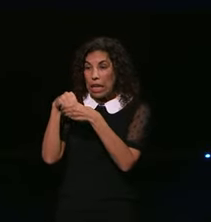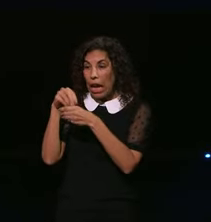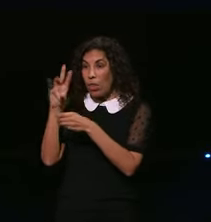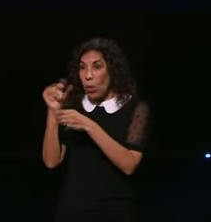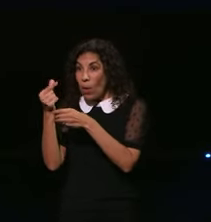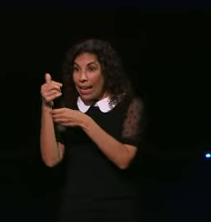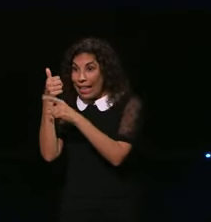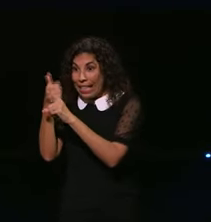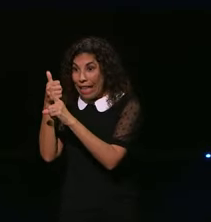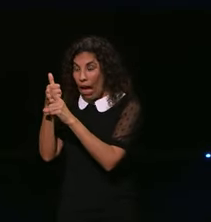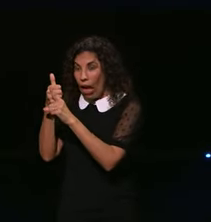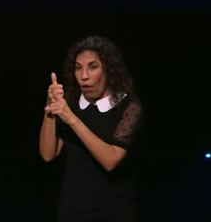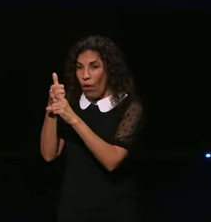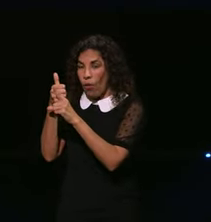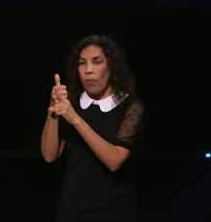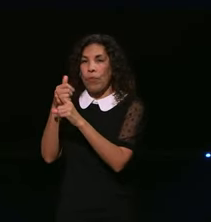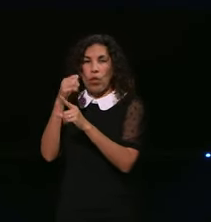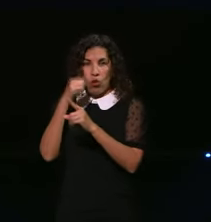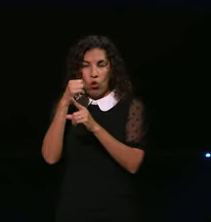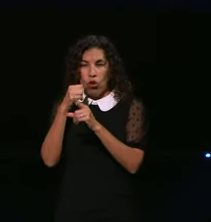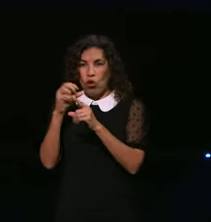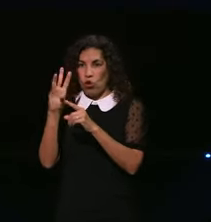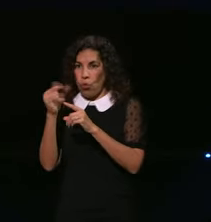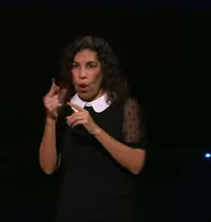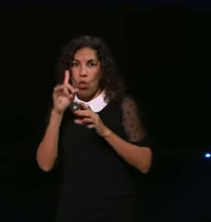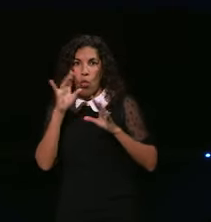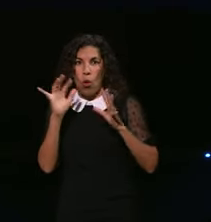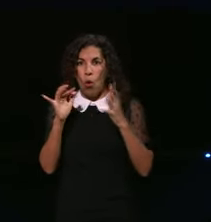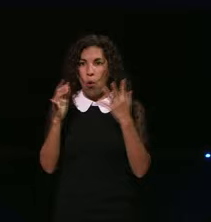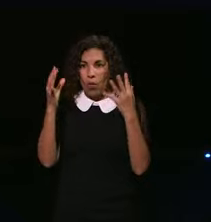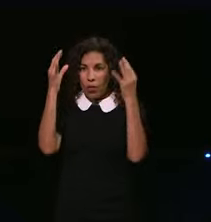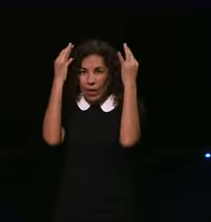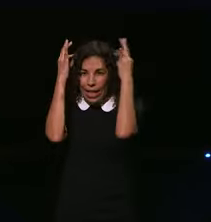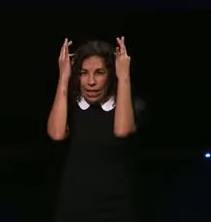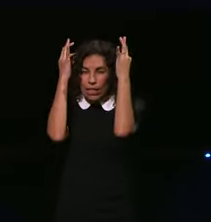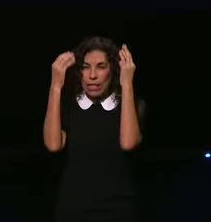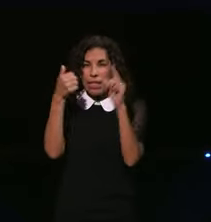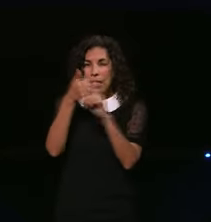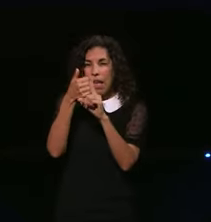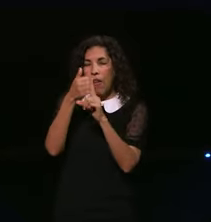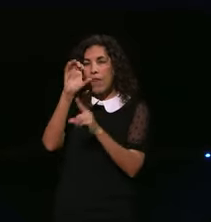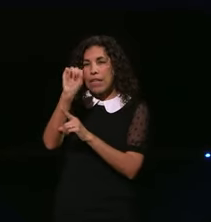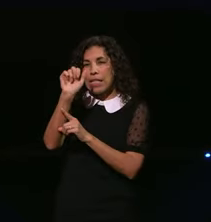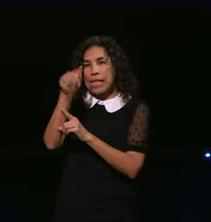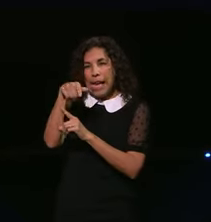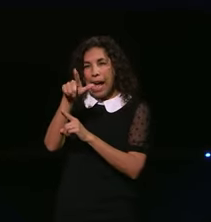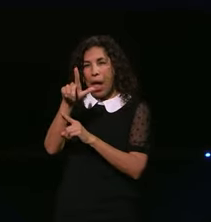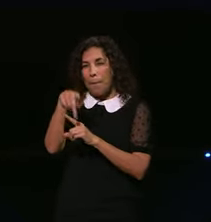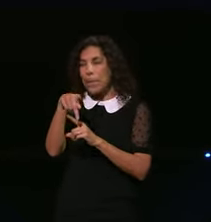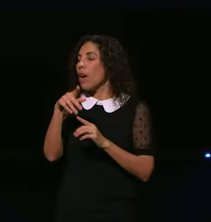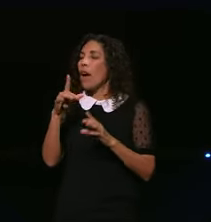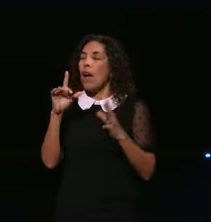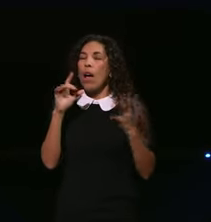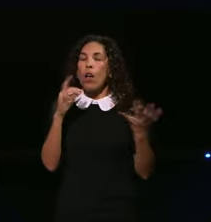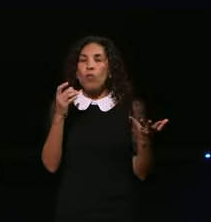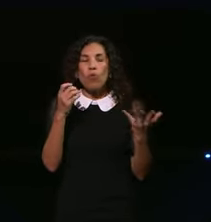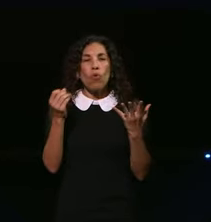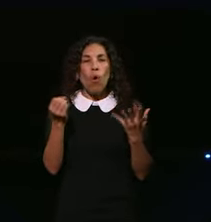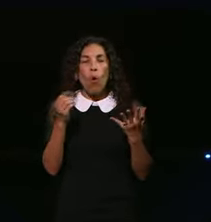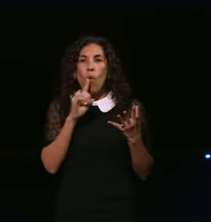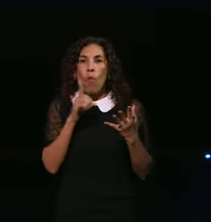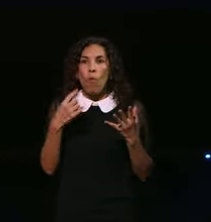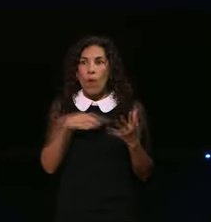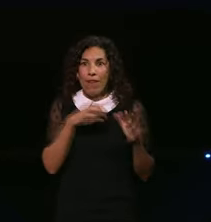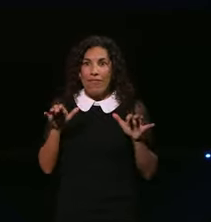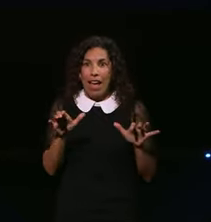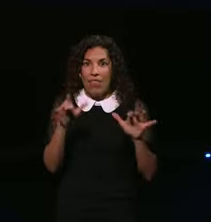wig on the girls' wigs that make it look like the scalps. Yeah. And so, I mean, I know we used to do that, and we've